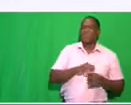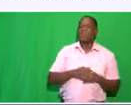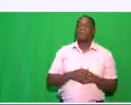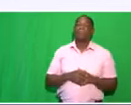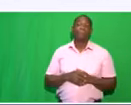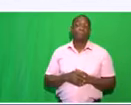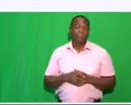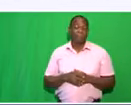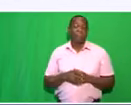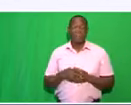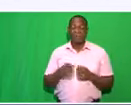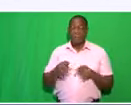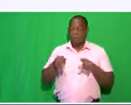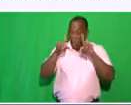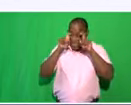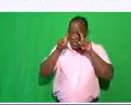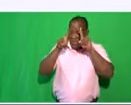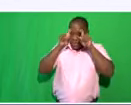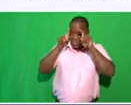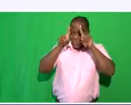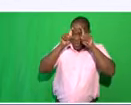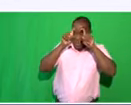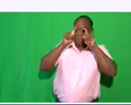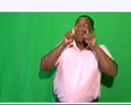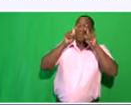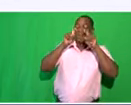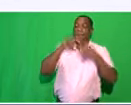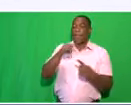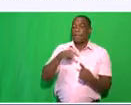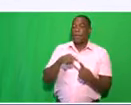to surround this particular